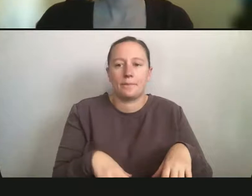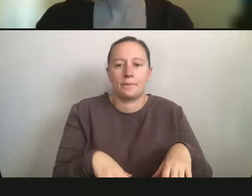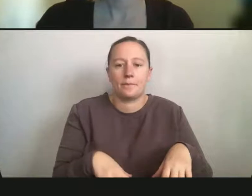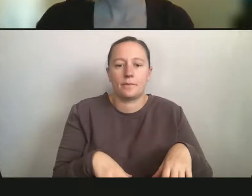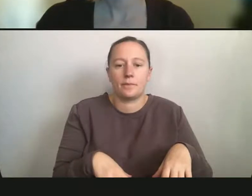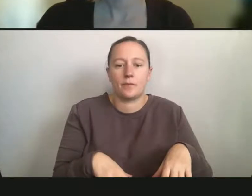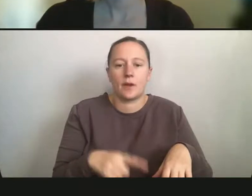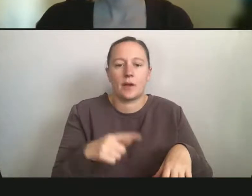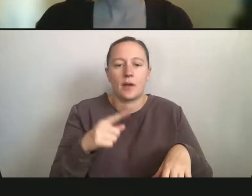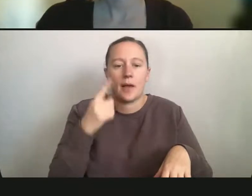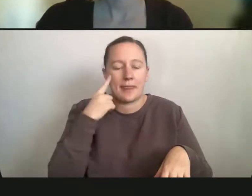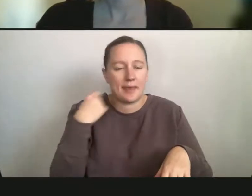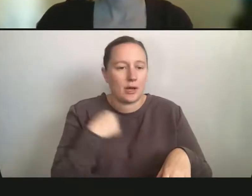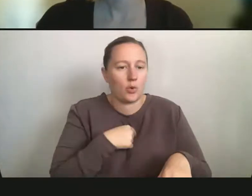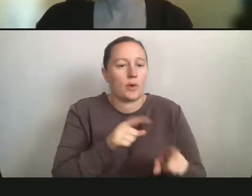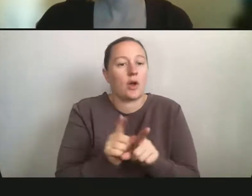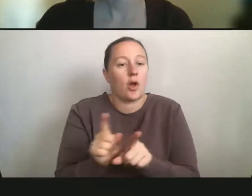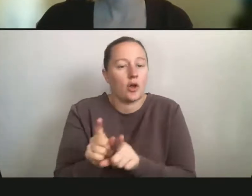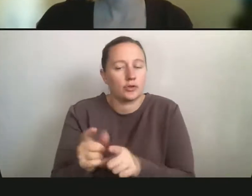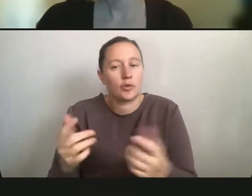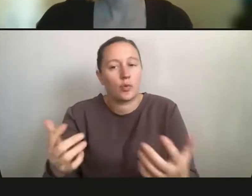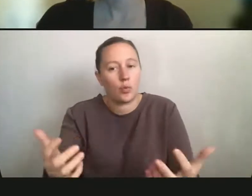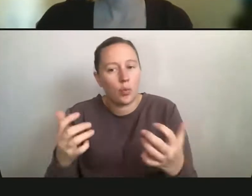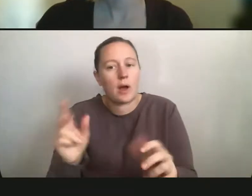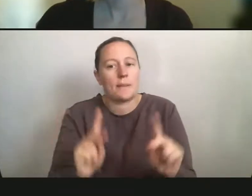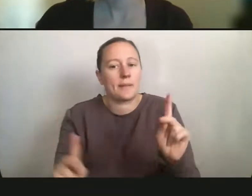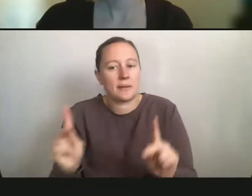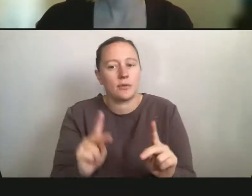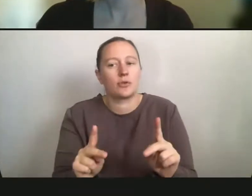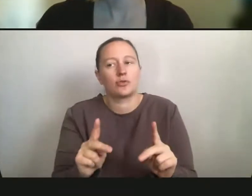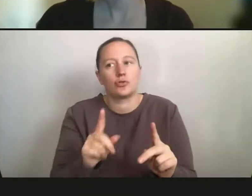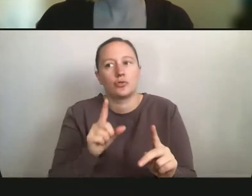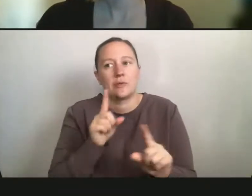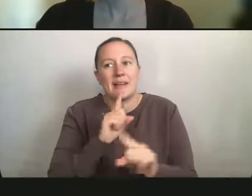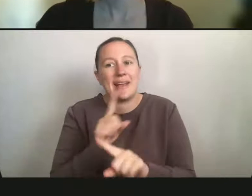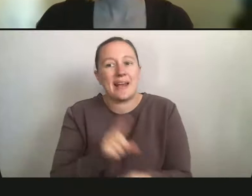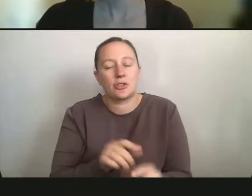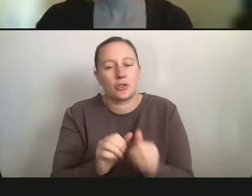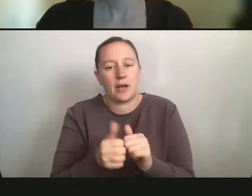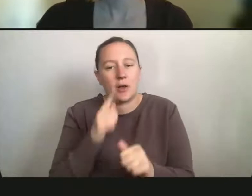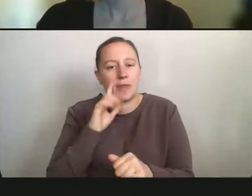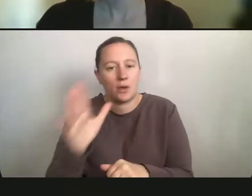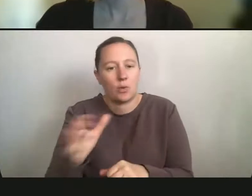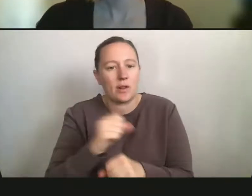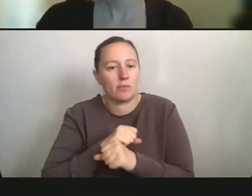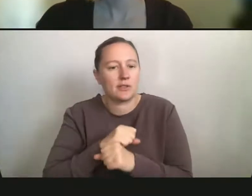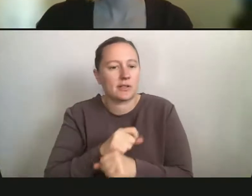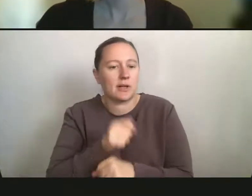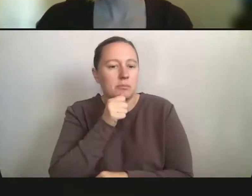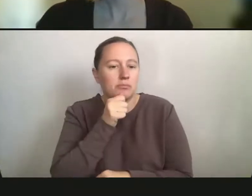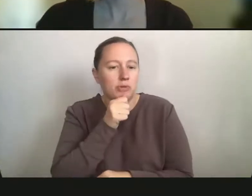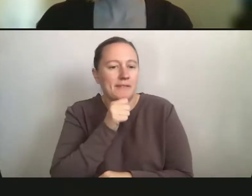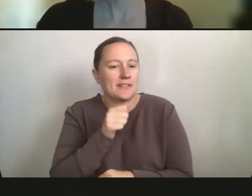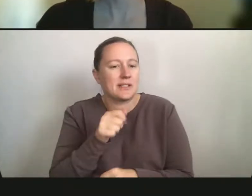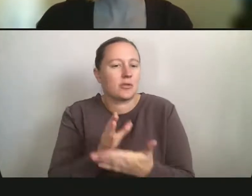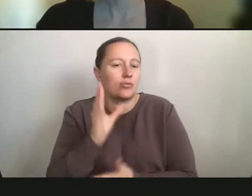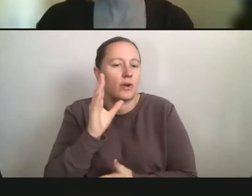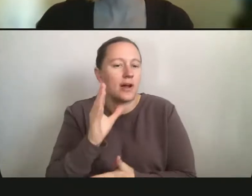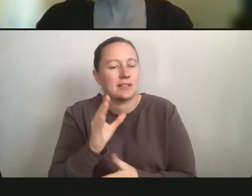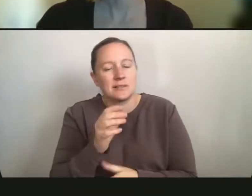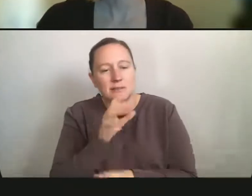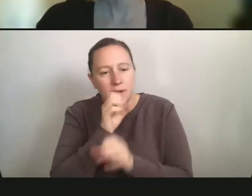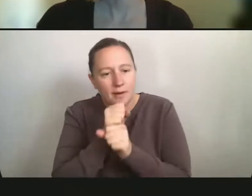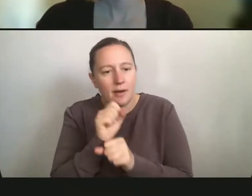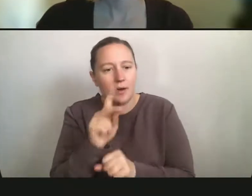and I think we also, say specifically, we want people to address how they are going to protect the privacy rights and